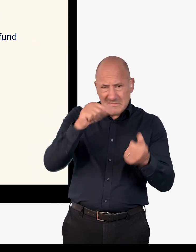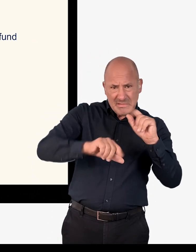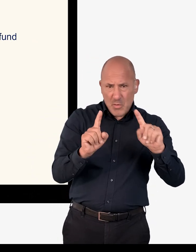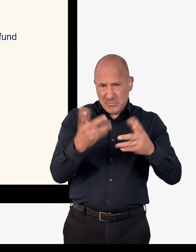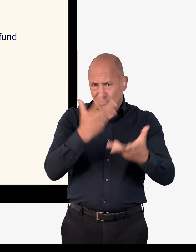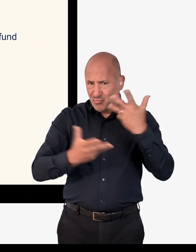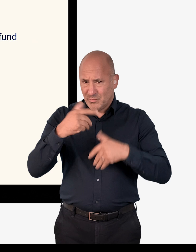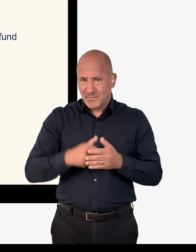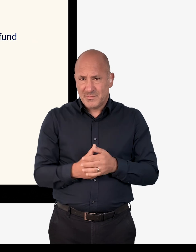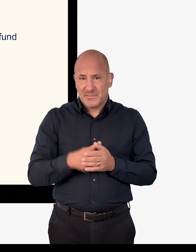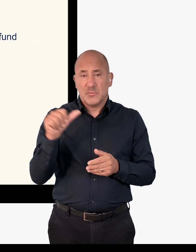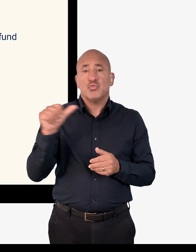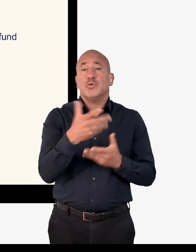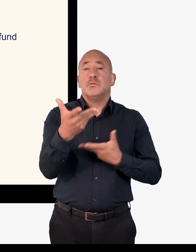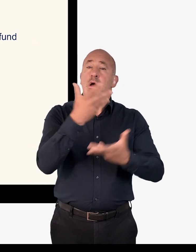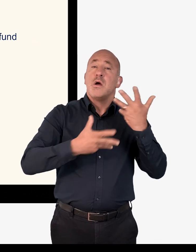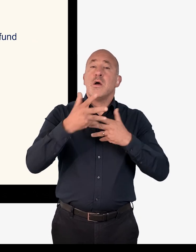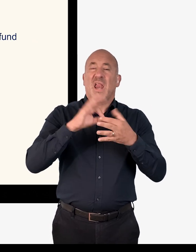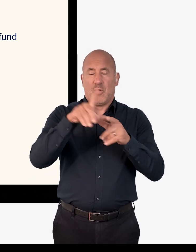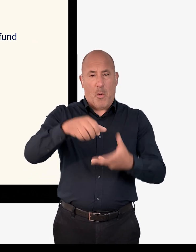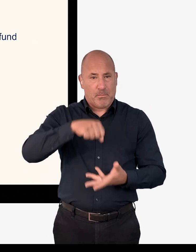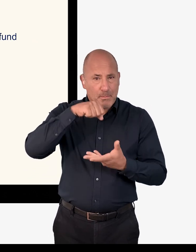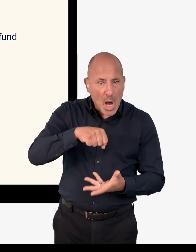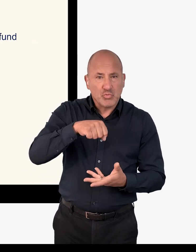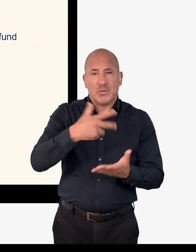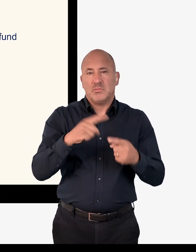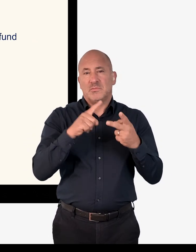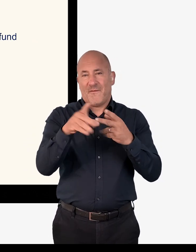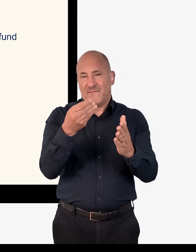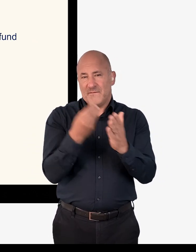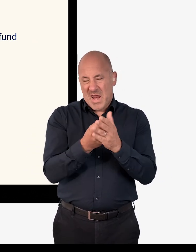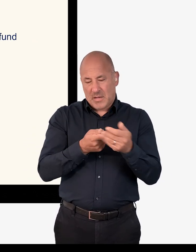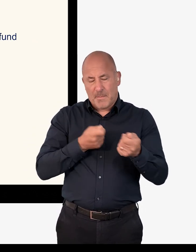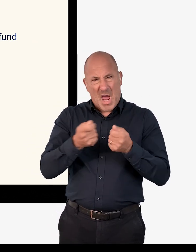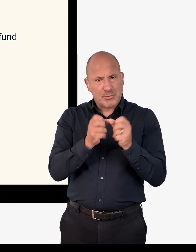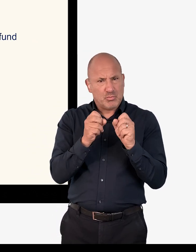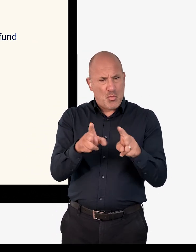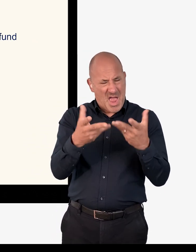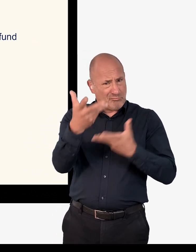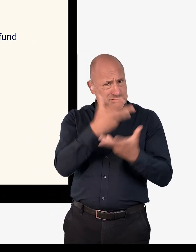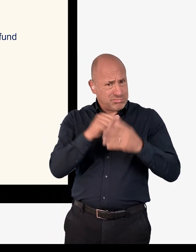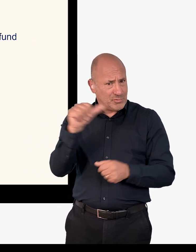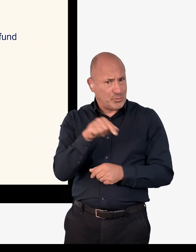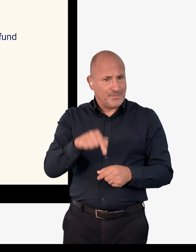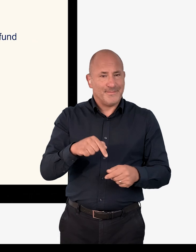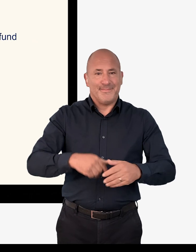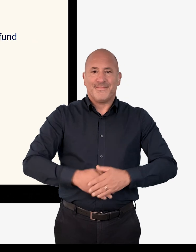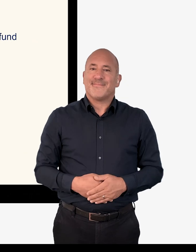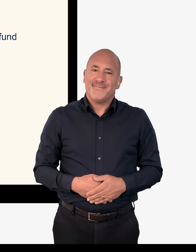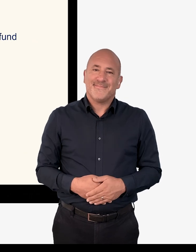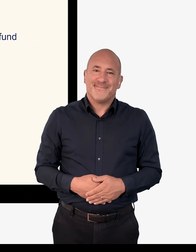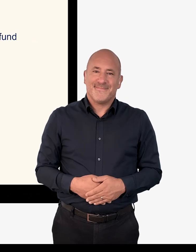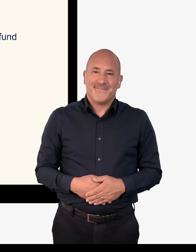during and after the project. This section should include detail about the budget and your financial